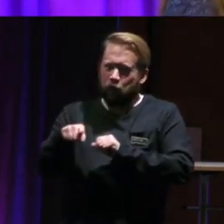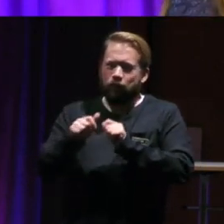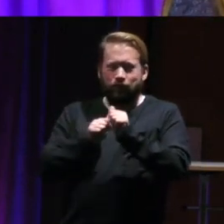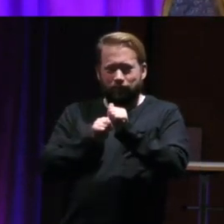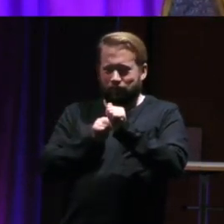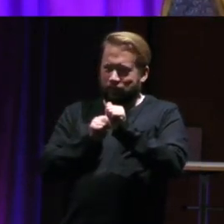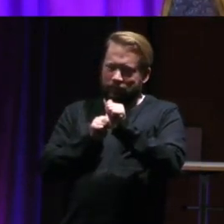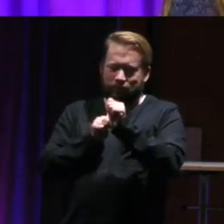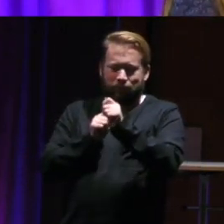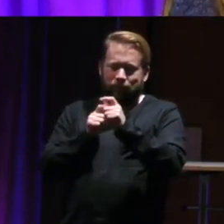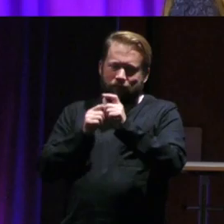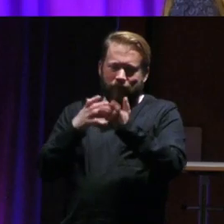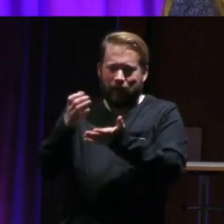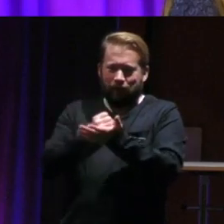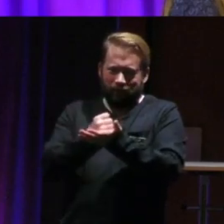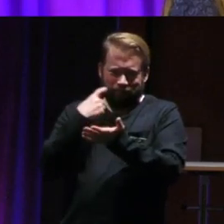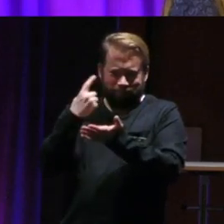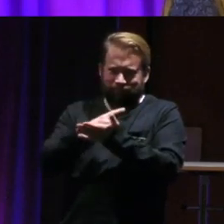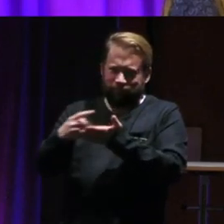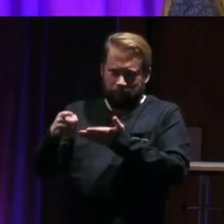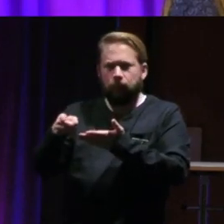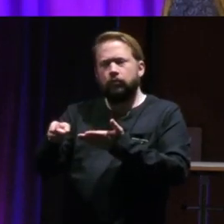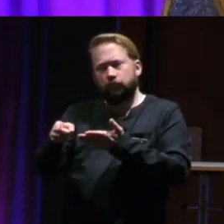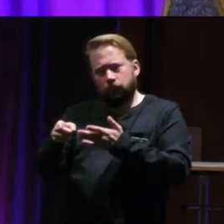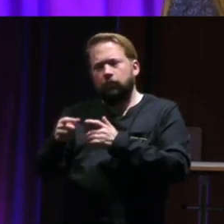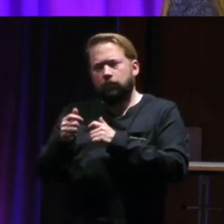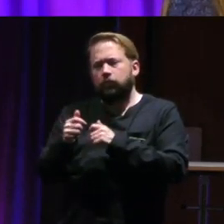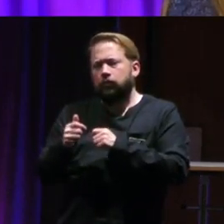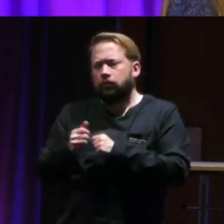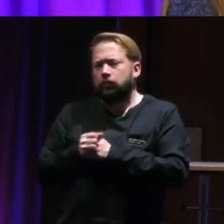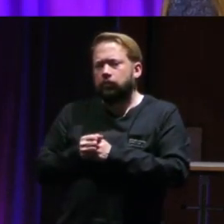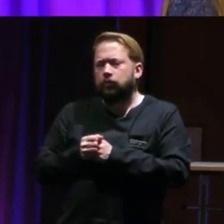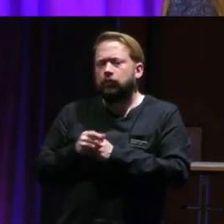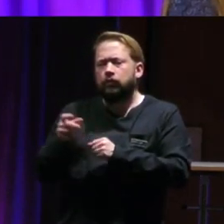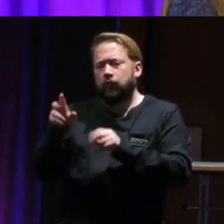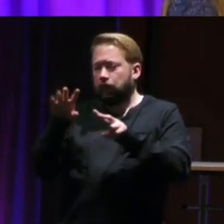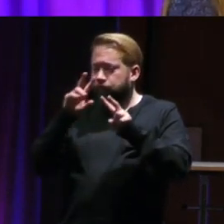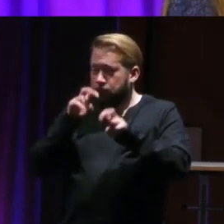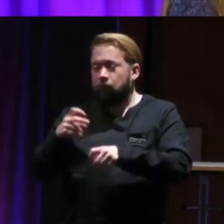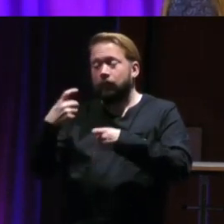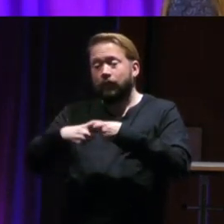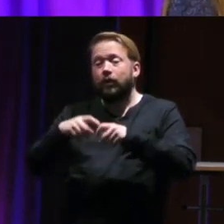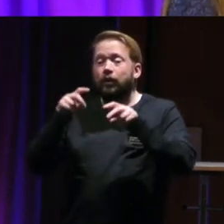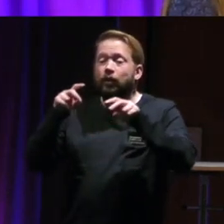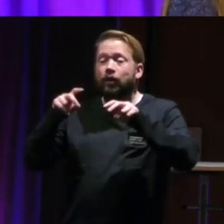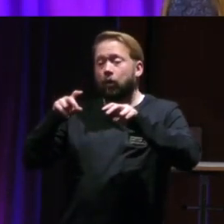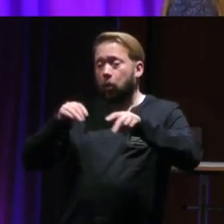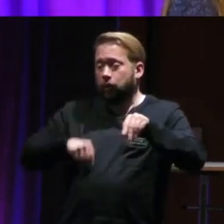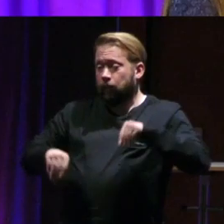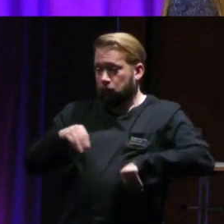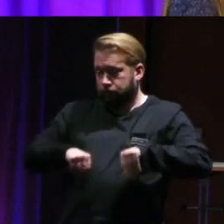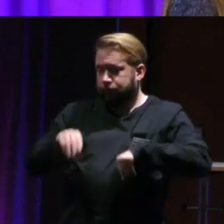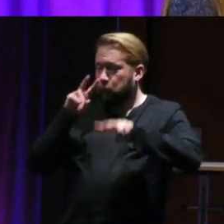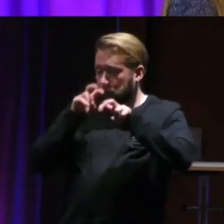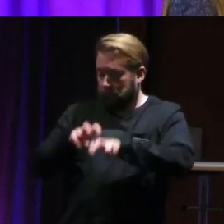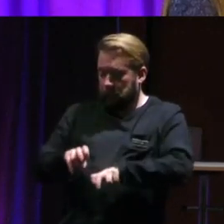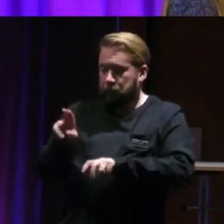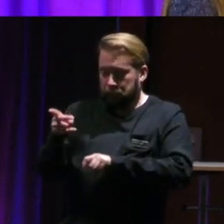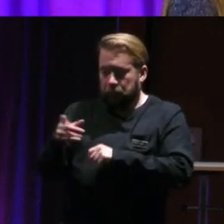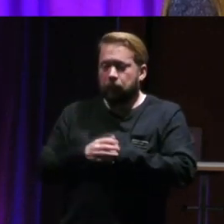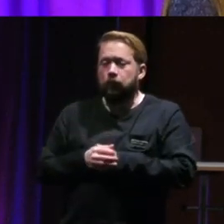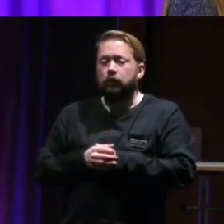famous because of his anti-corruption investigations. So, for example, we had